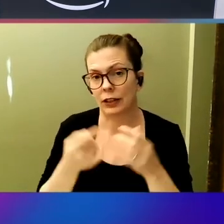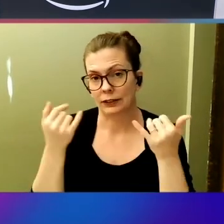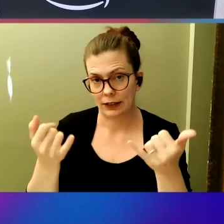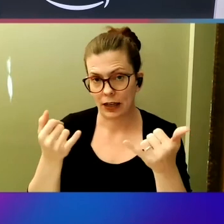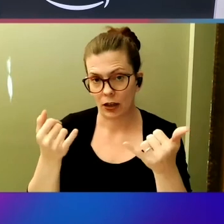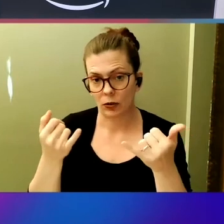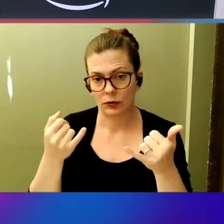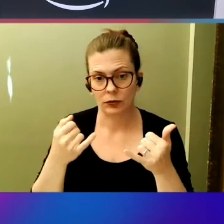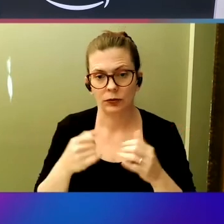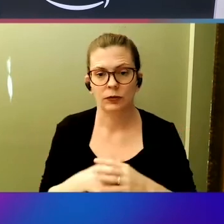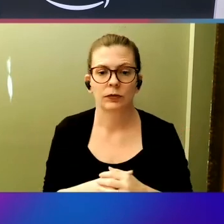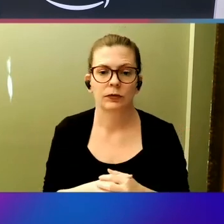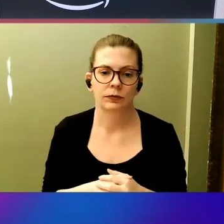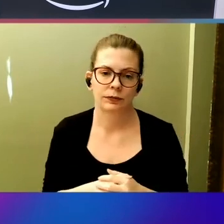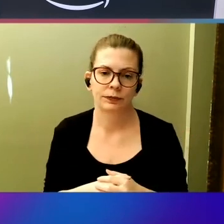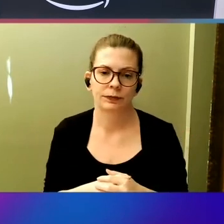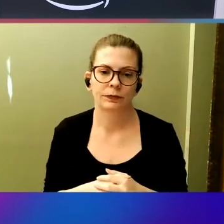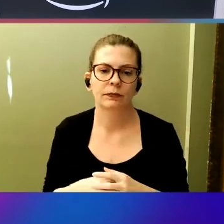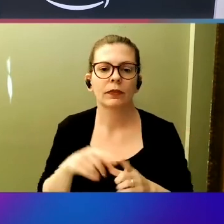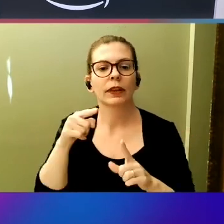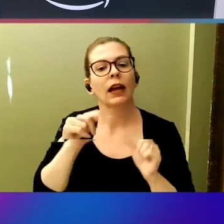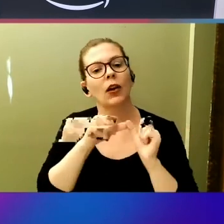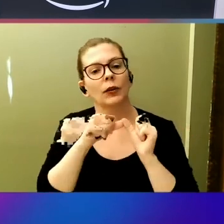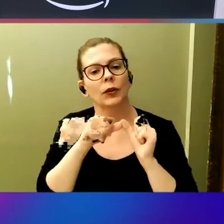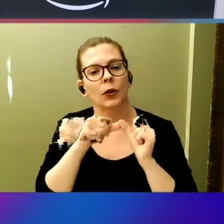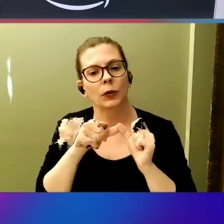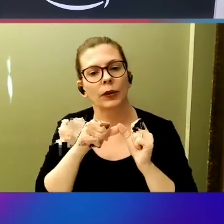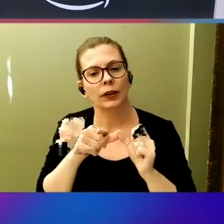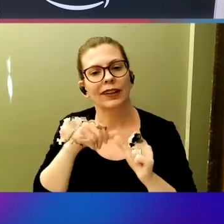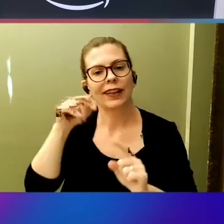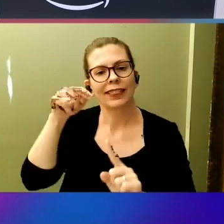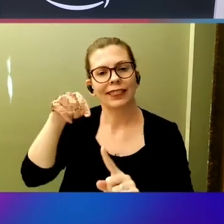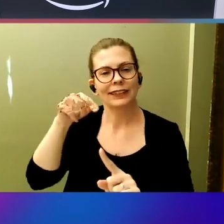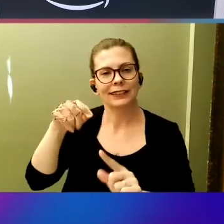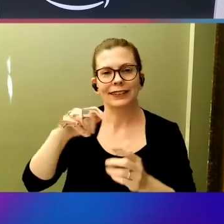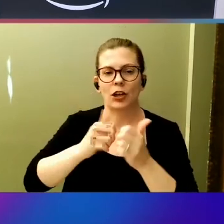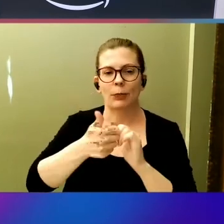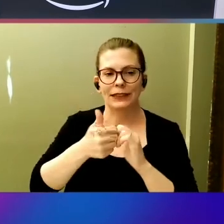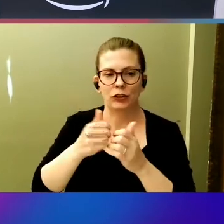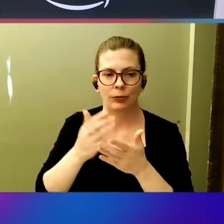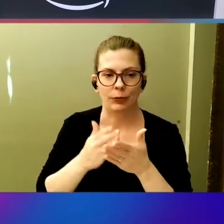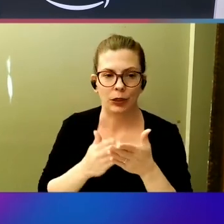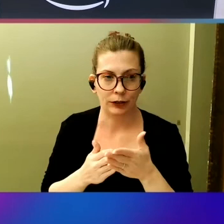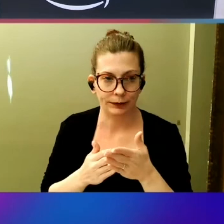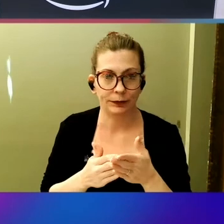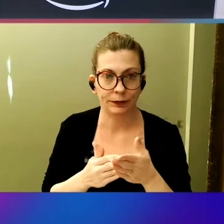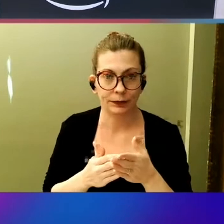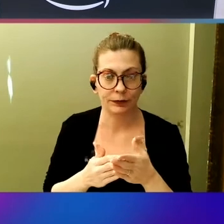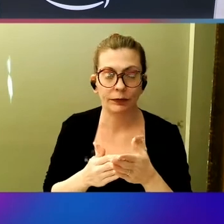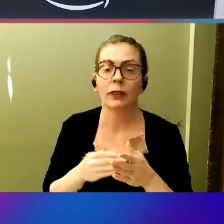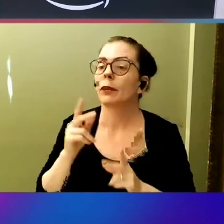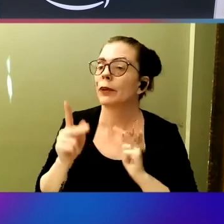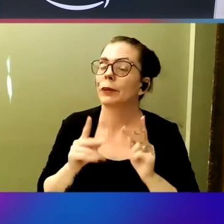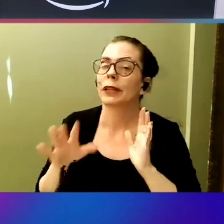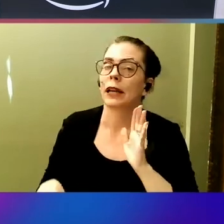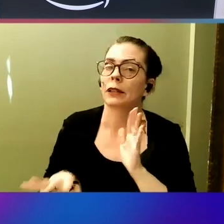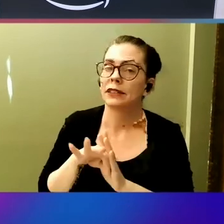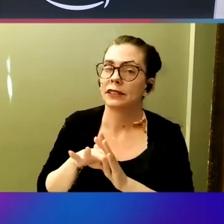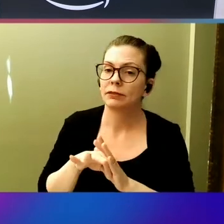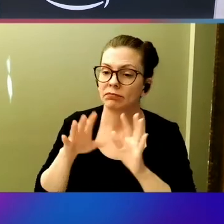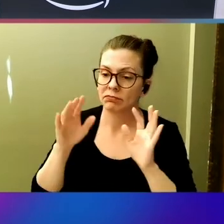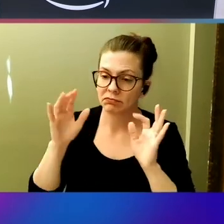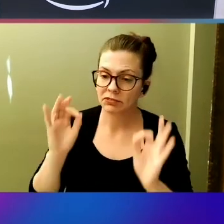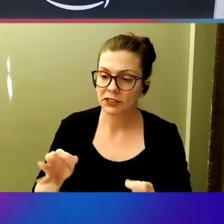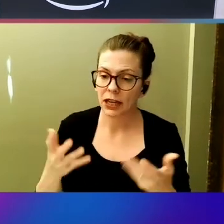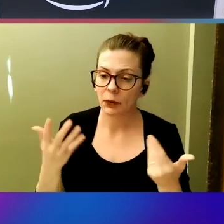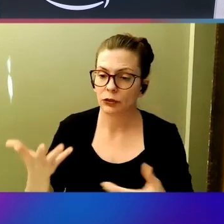So while this is ongoing, this is the competition part. So people can choose to participate, can choose to not